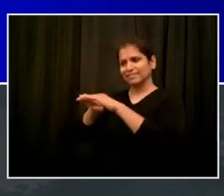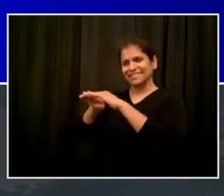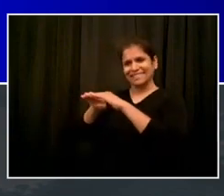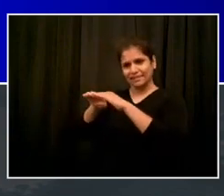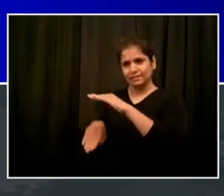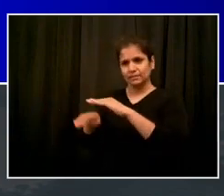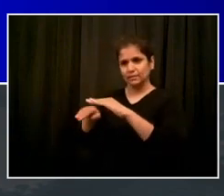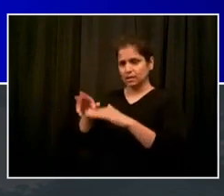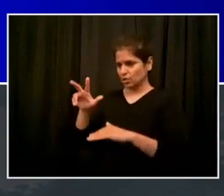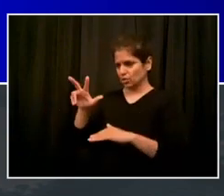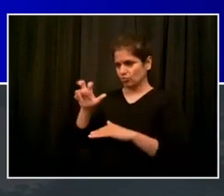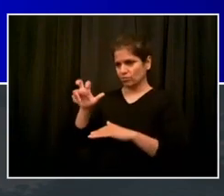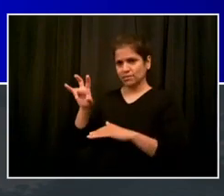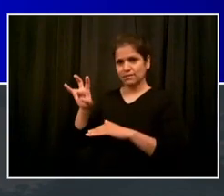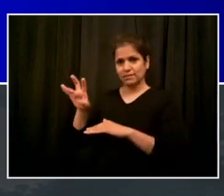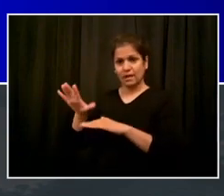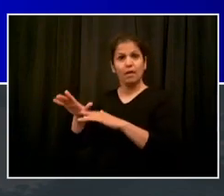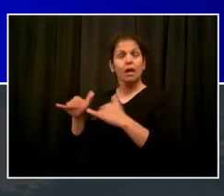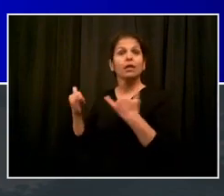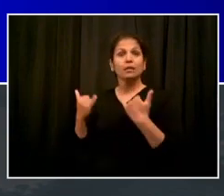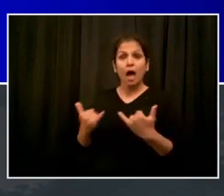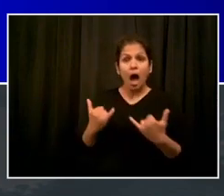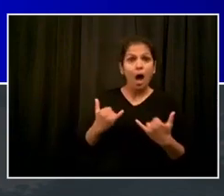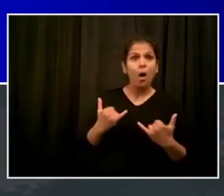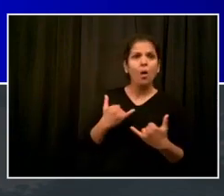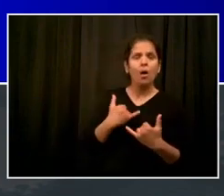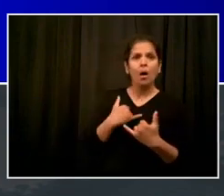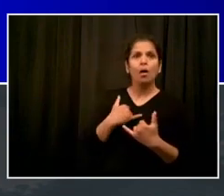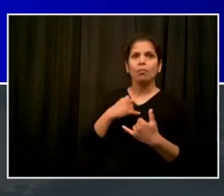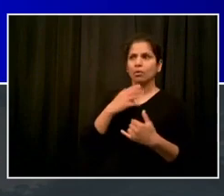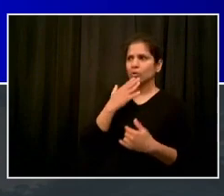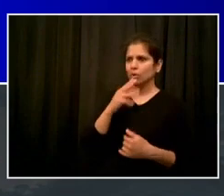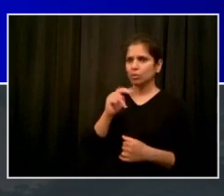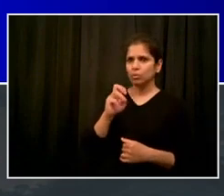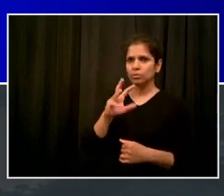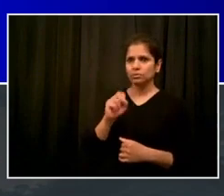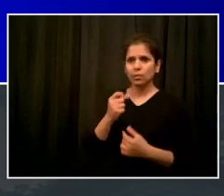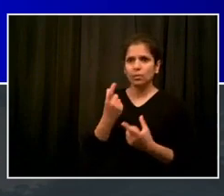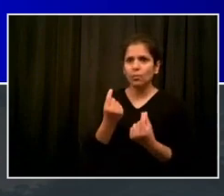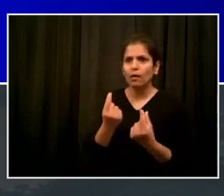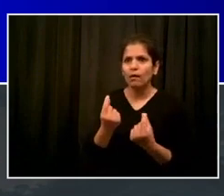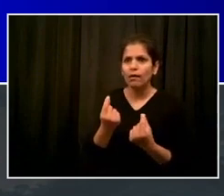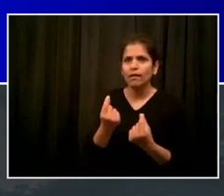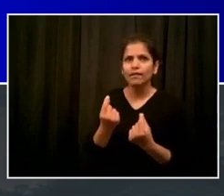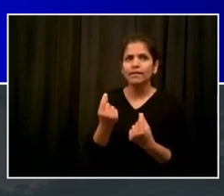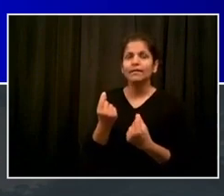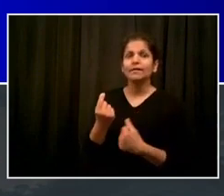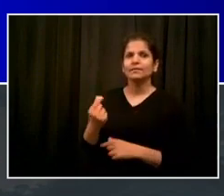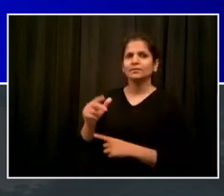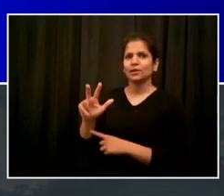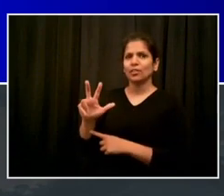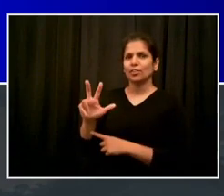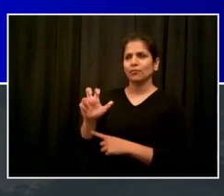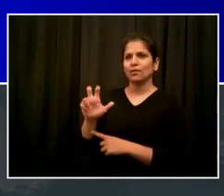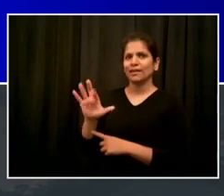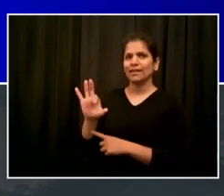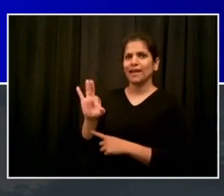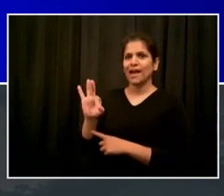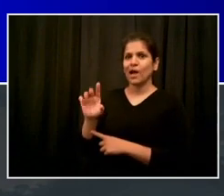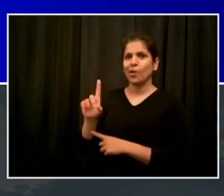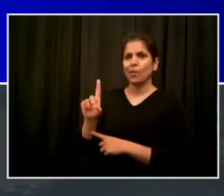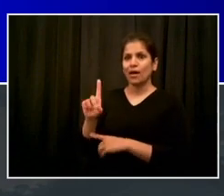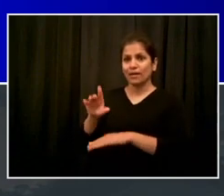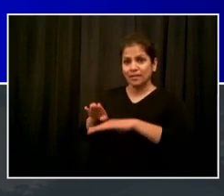your hard work paying off. We need to get below 375 as of today, 391. We are on the gateway to